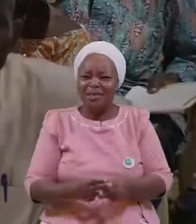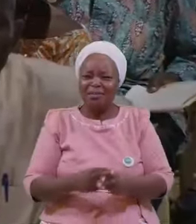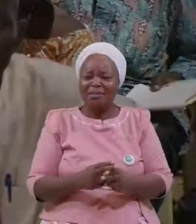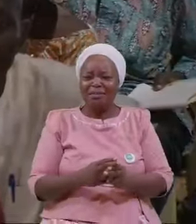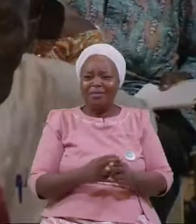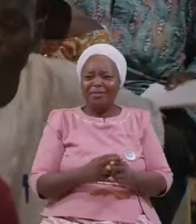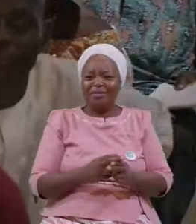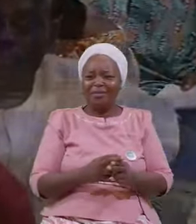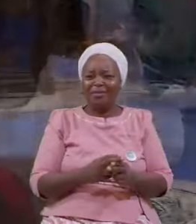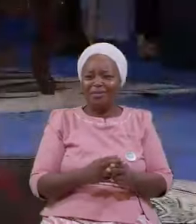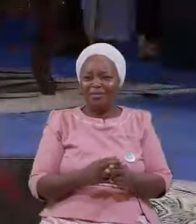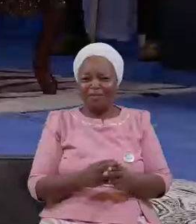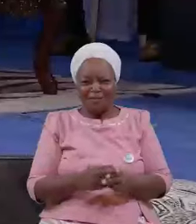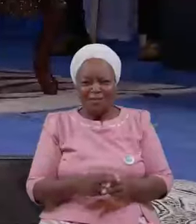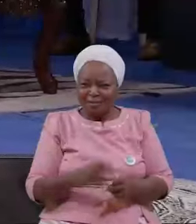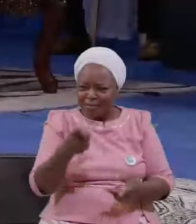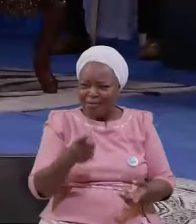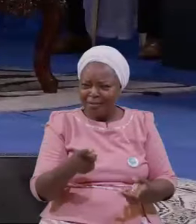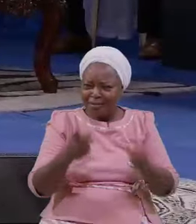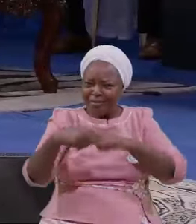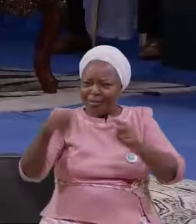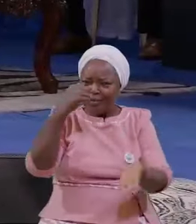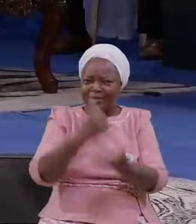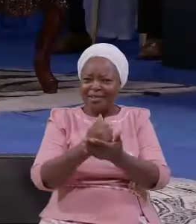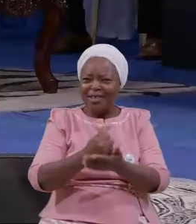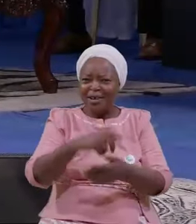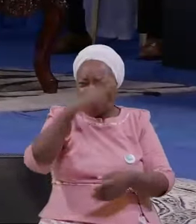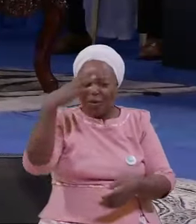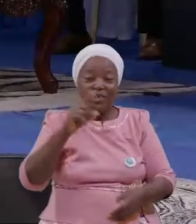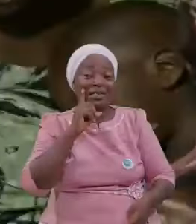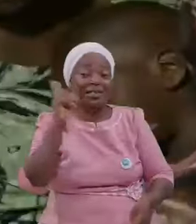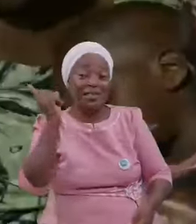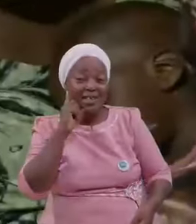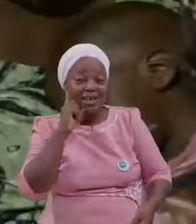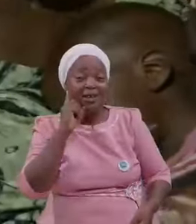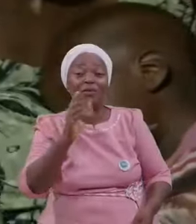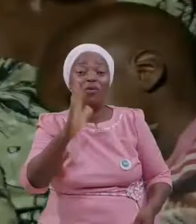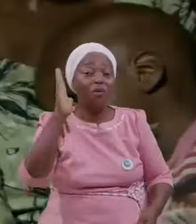Are you still there? The deaf will hear.